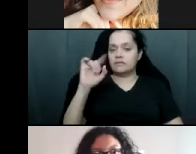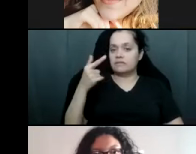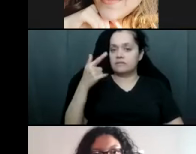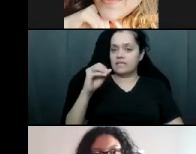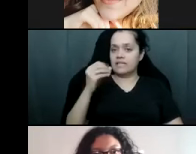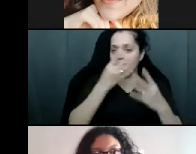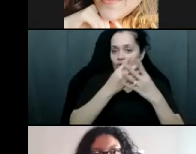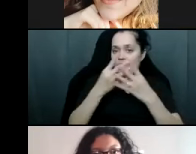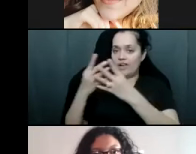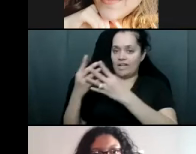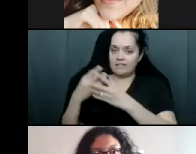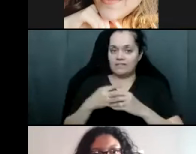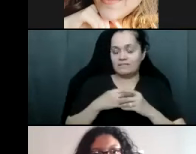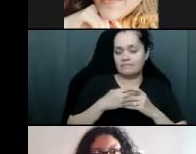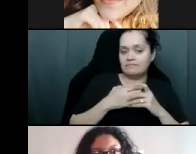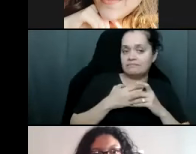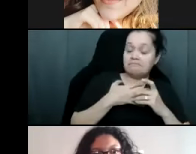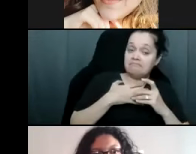fence.